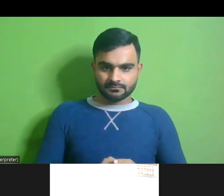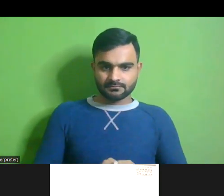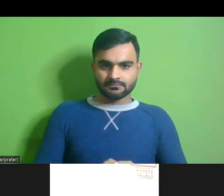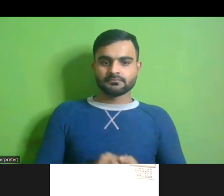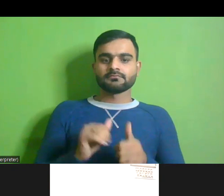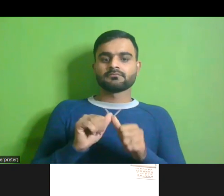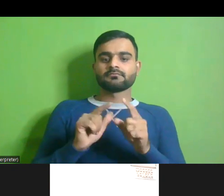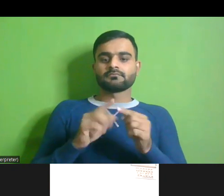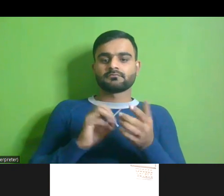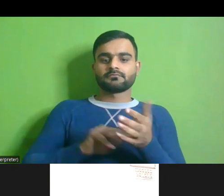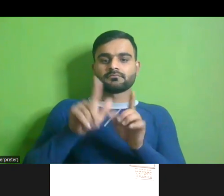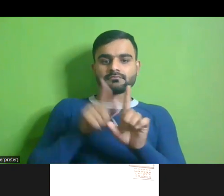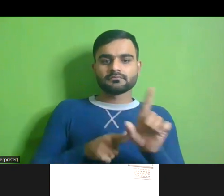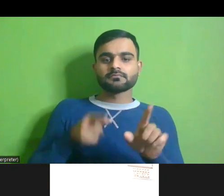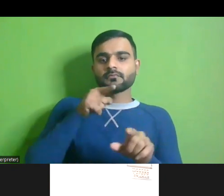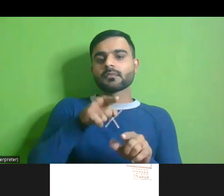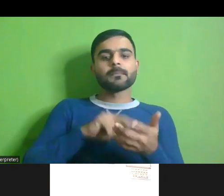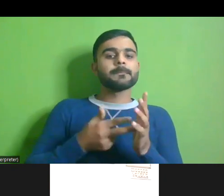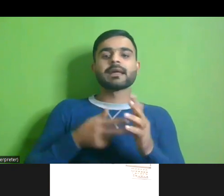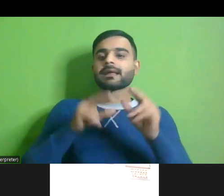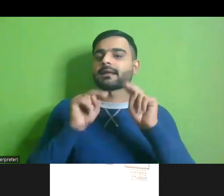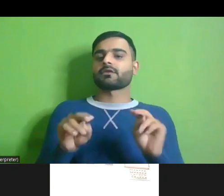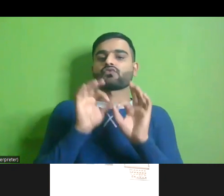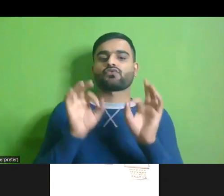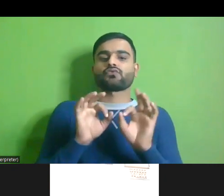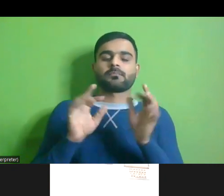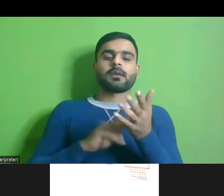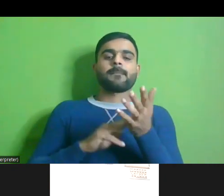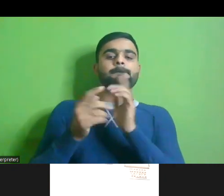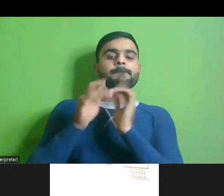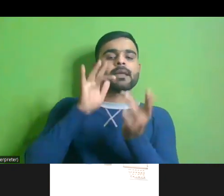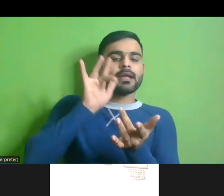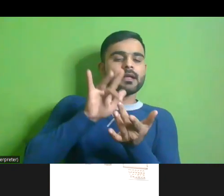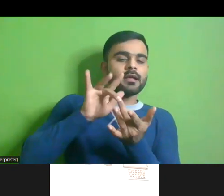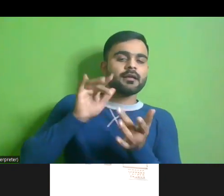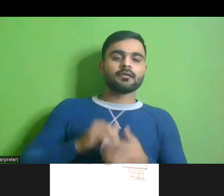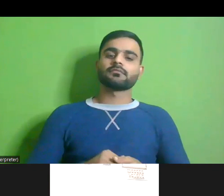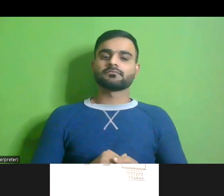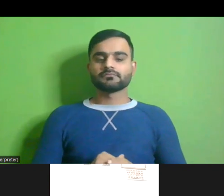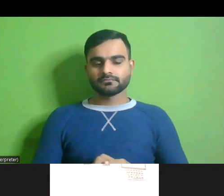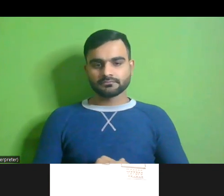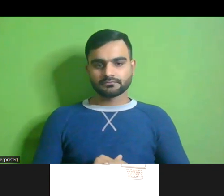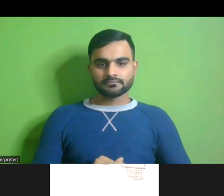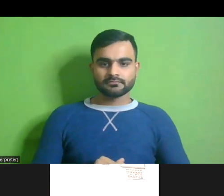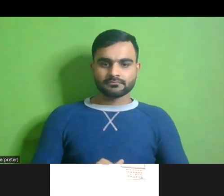autonomy, which are not necessarily, you know, driven or mediated